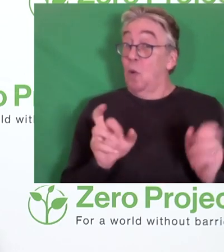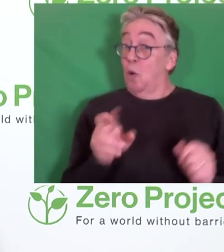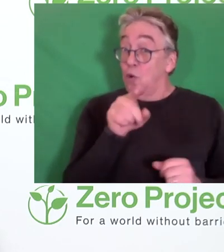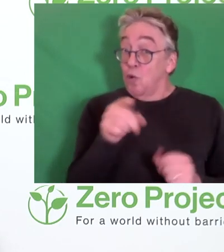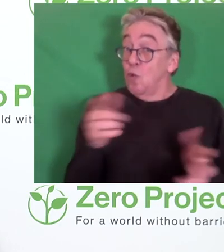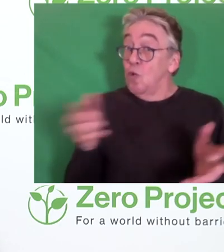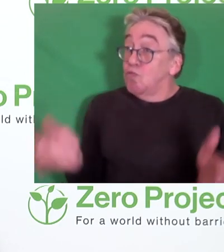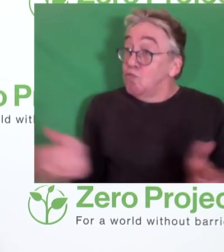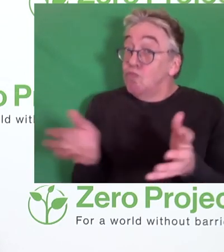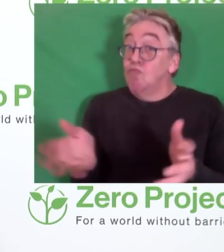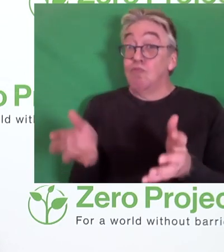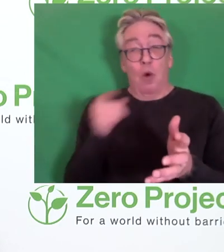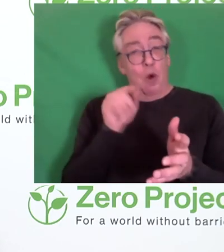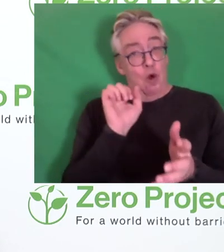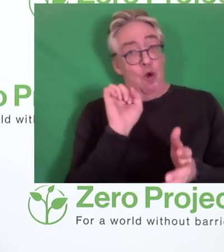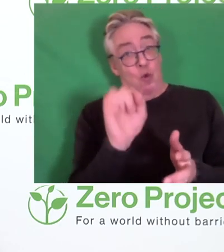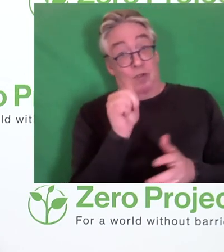or things like this?